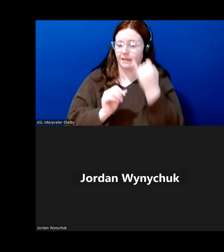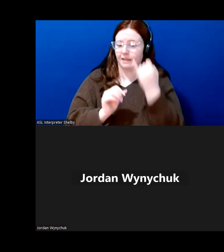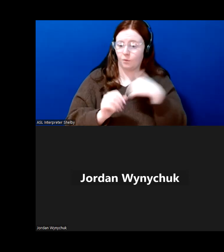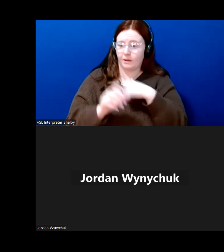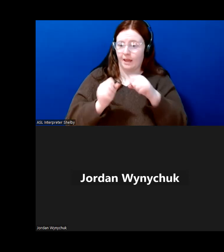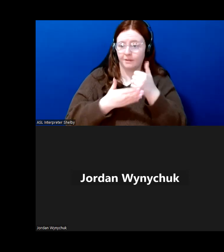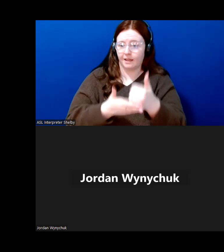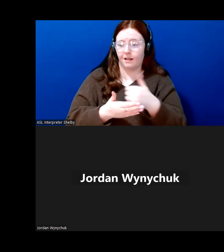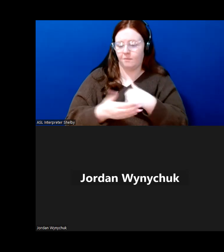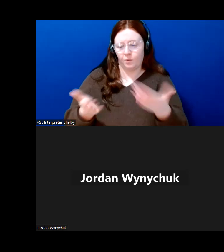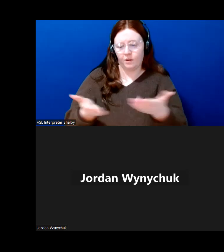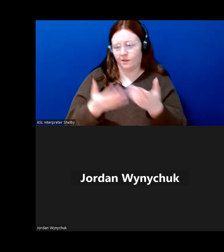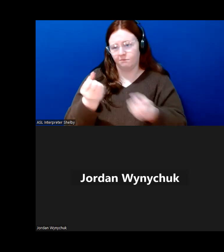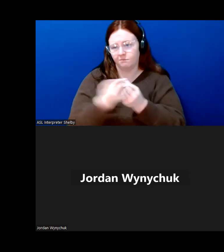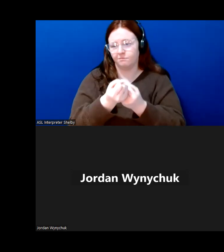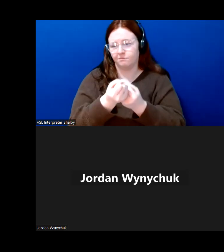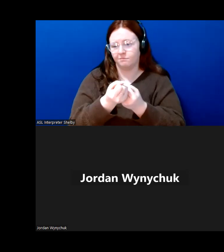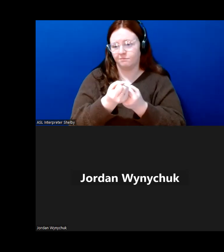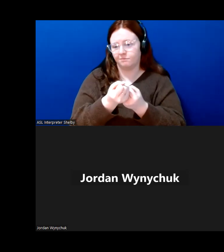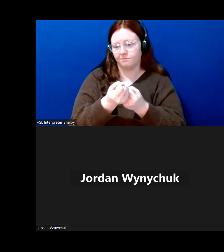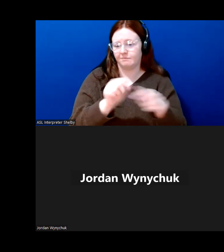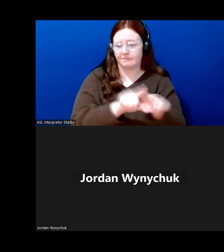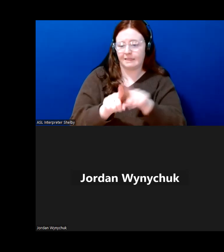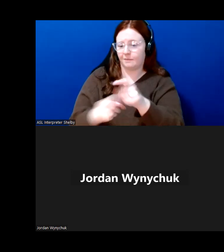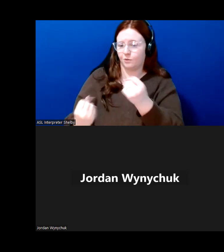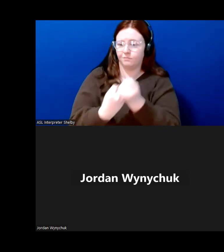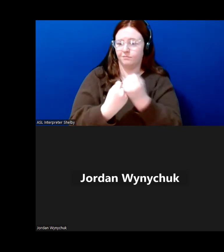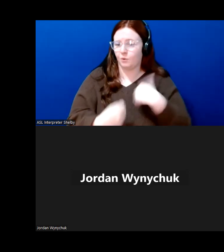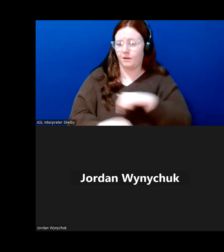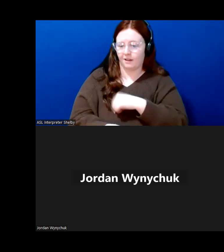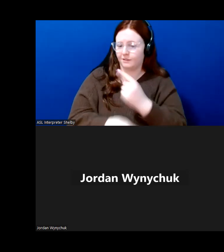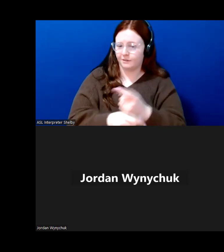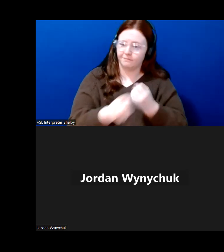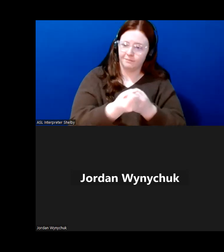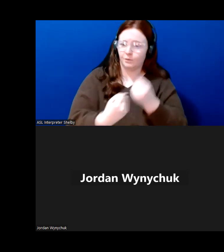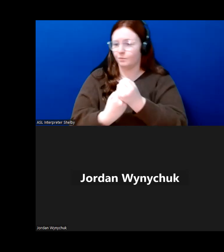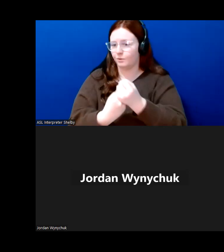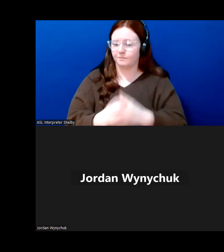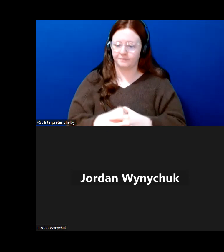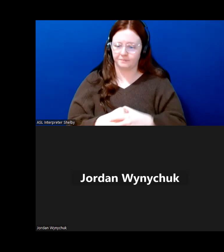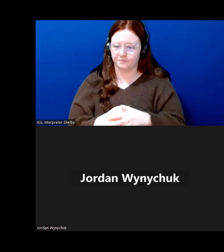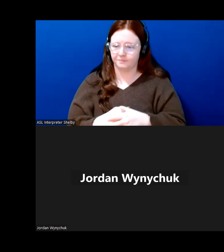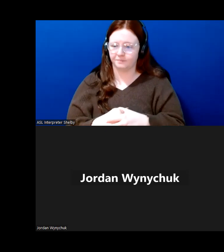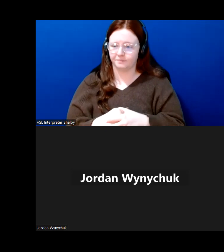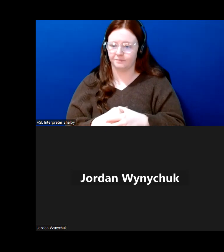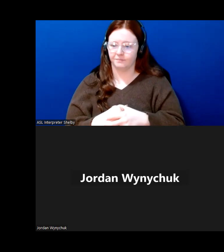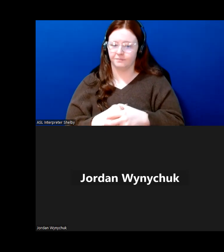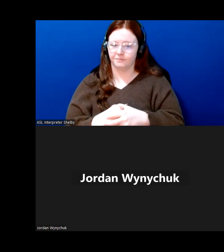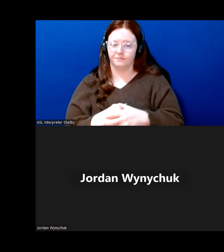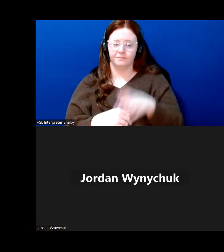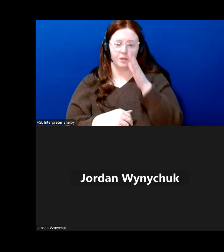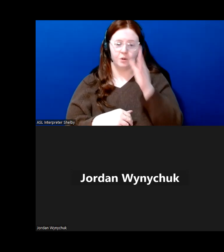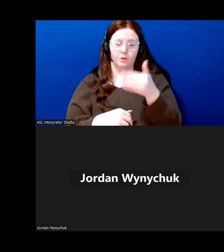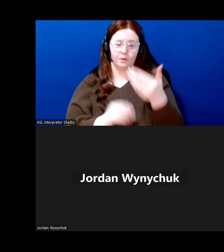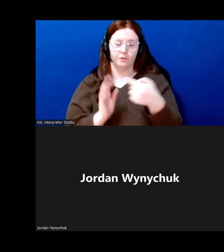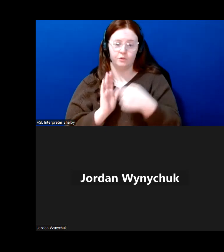we are here. Just as well as you're here to help us with everything. So I will actually just go to my next